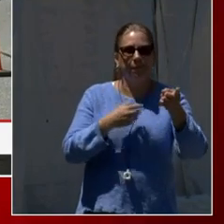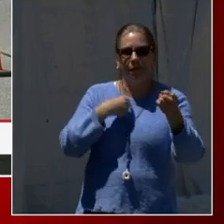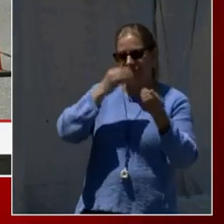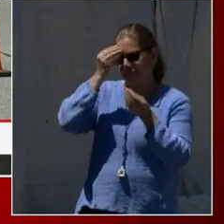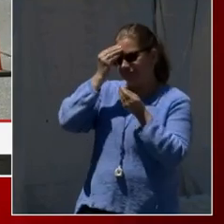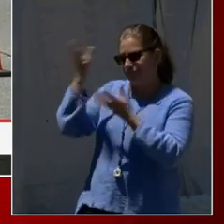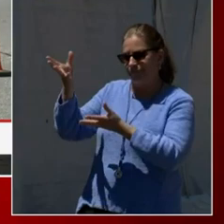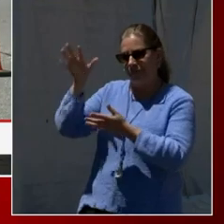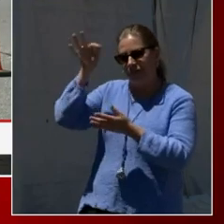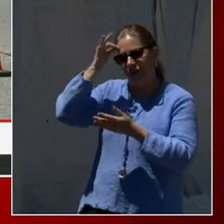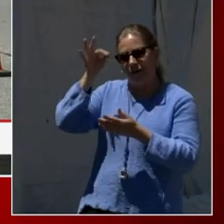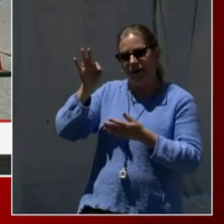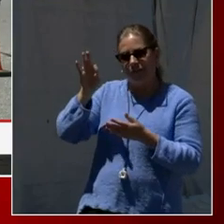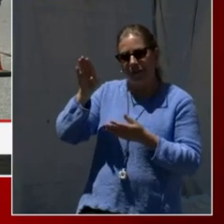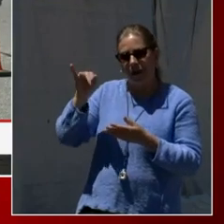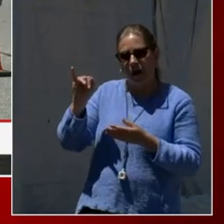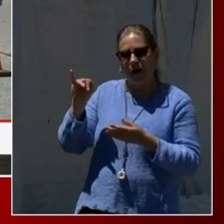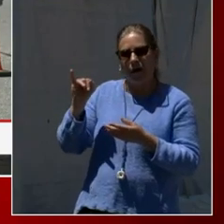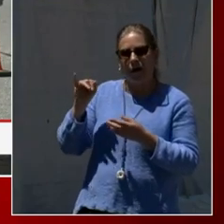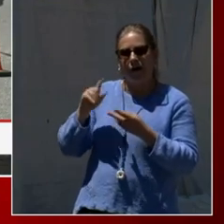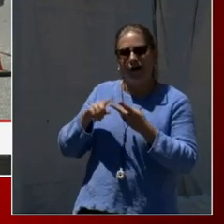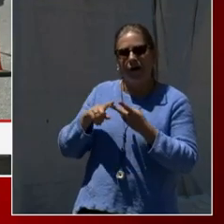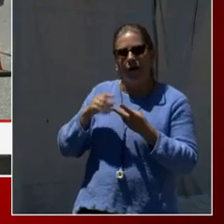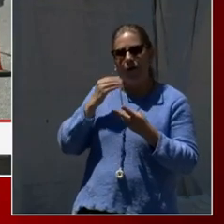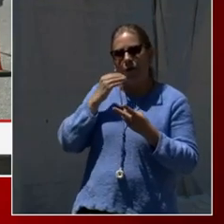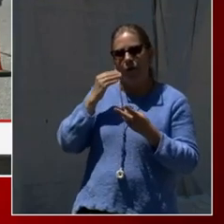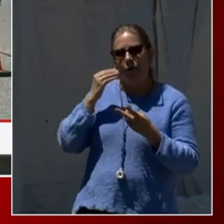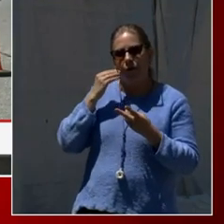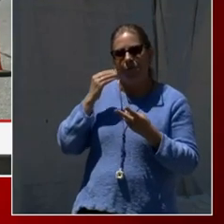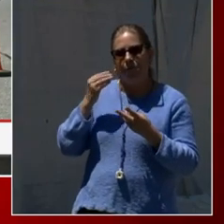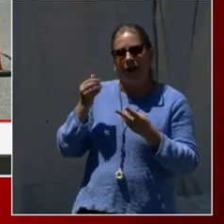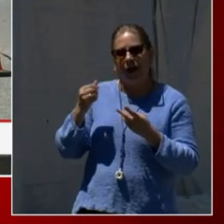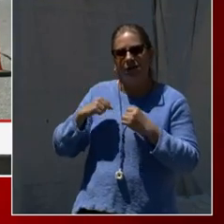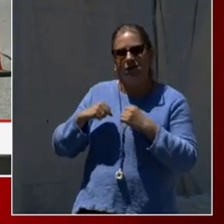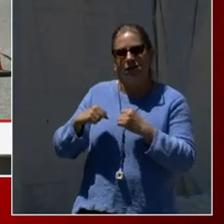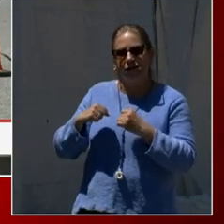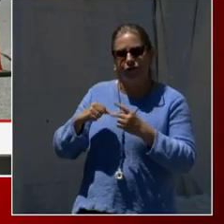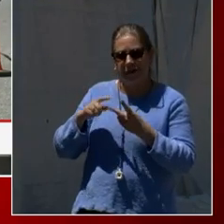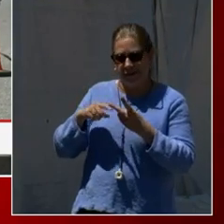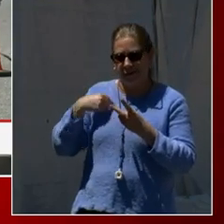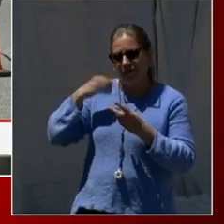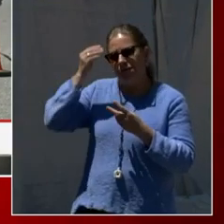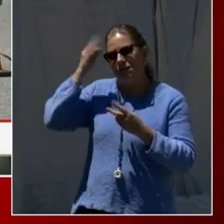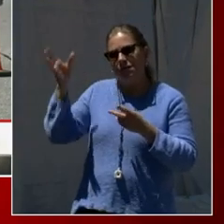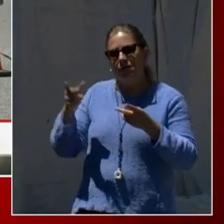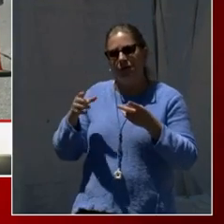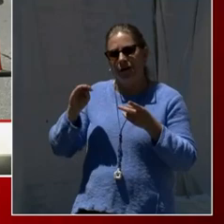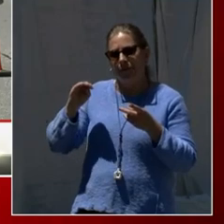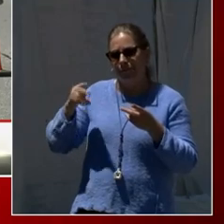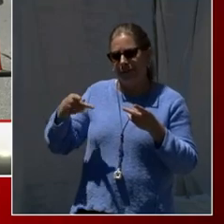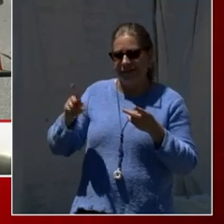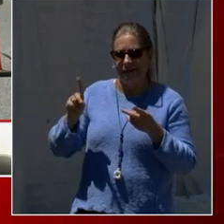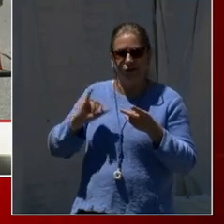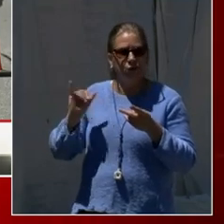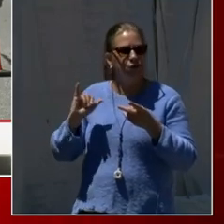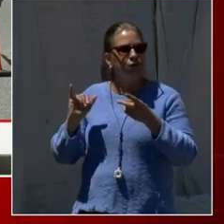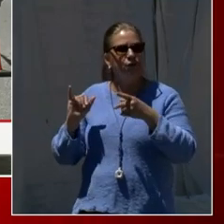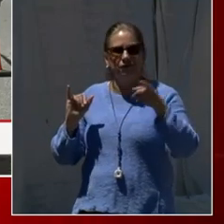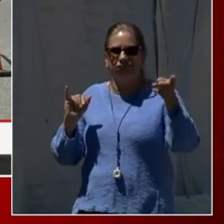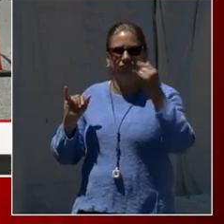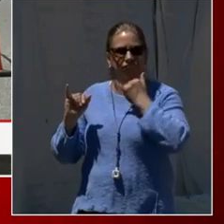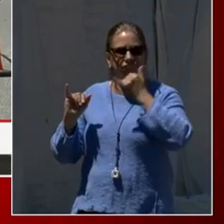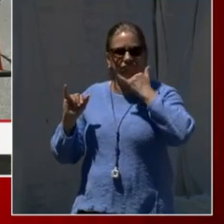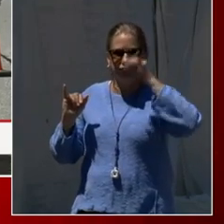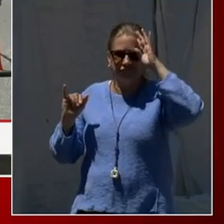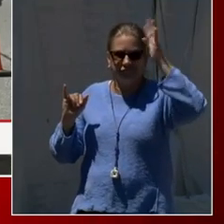of Homeland Security, and we are also passing that information to MPD so that officers, not only right